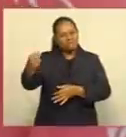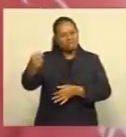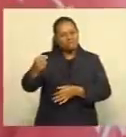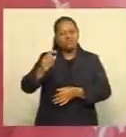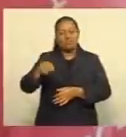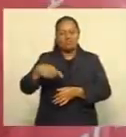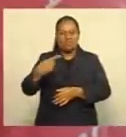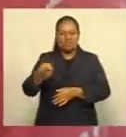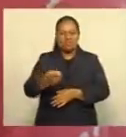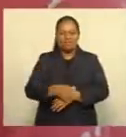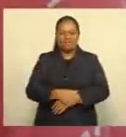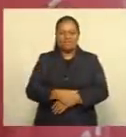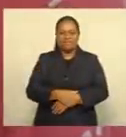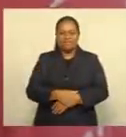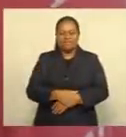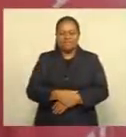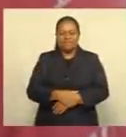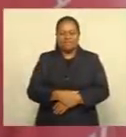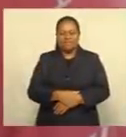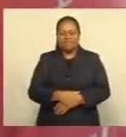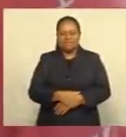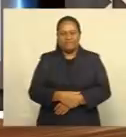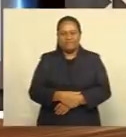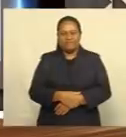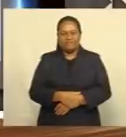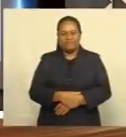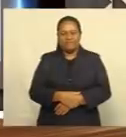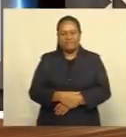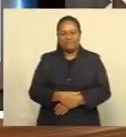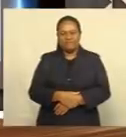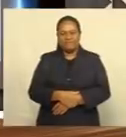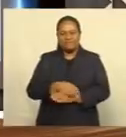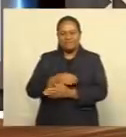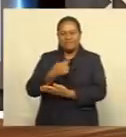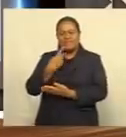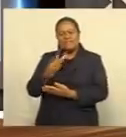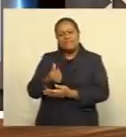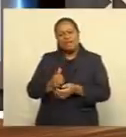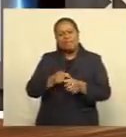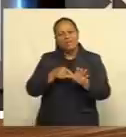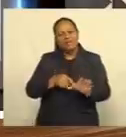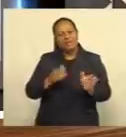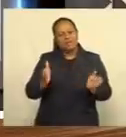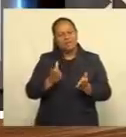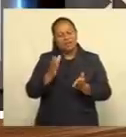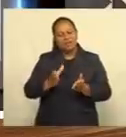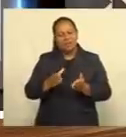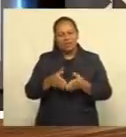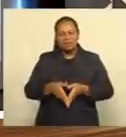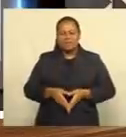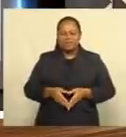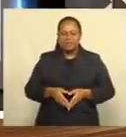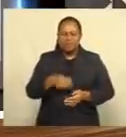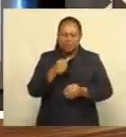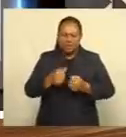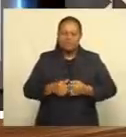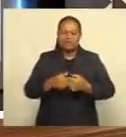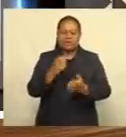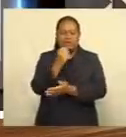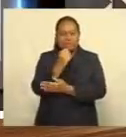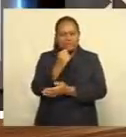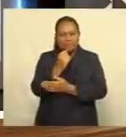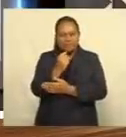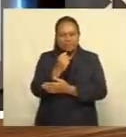tomorrow. Venina Rakautonga, FBC Sports. Some young players will be introduced to the Fiji National Rugby League Development